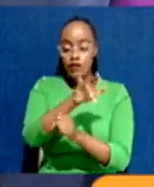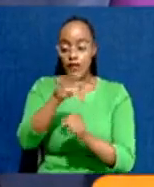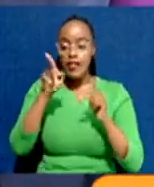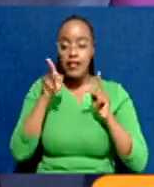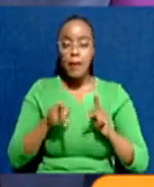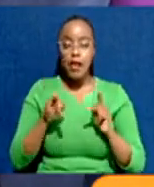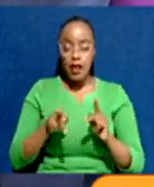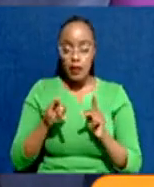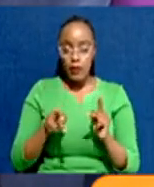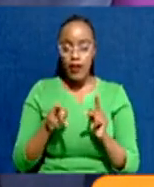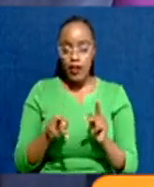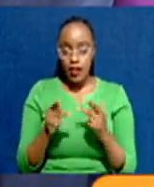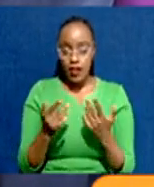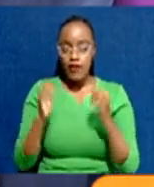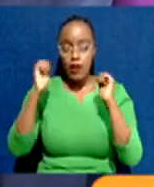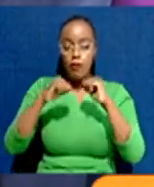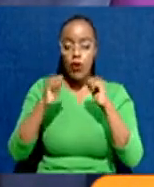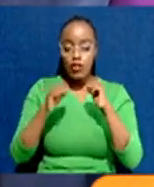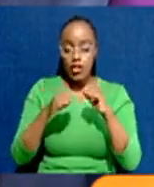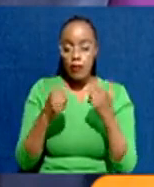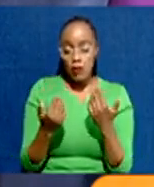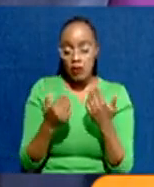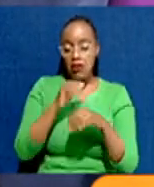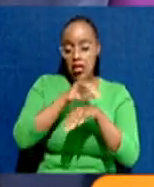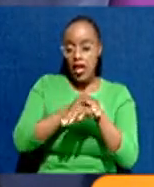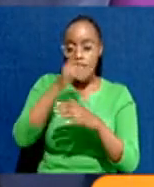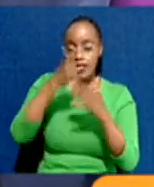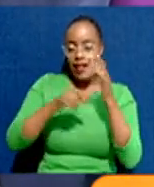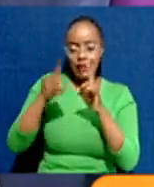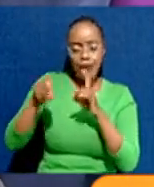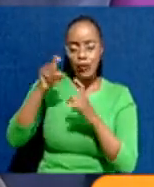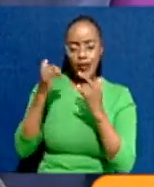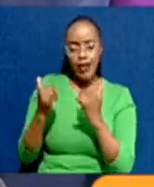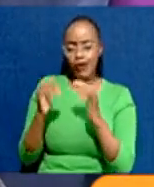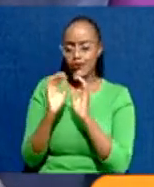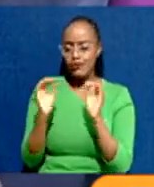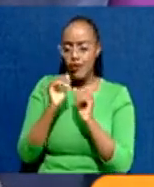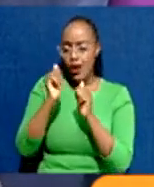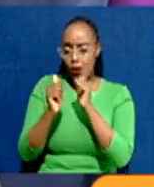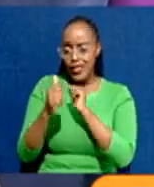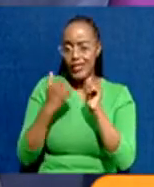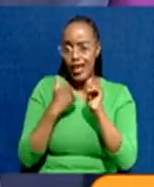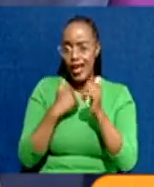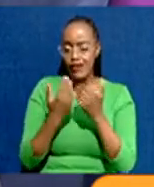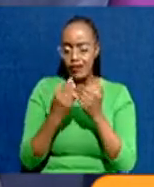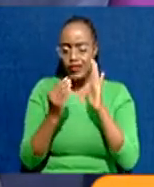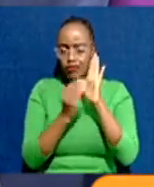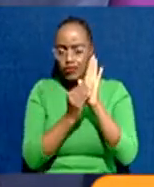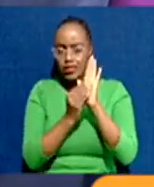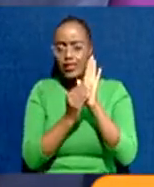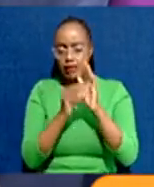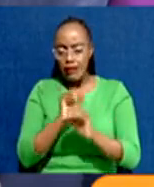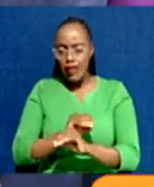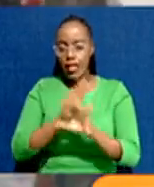population can ill afford tax increases, which seem to feature glaringly in